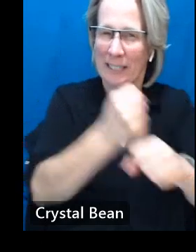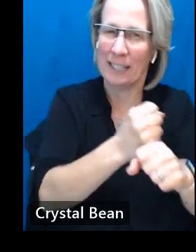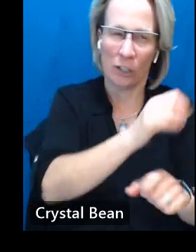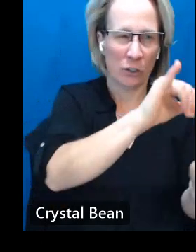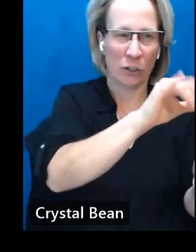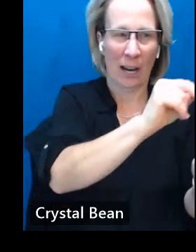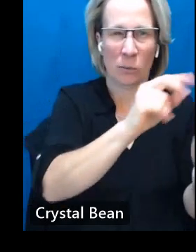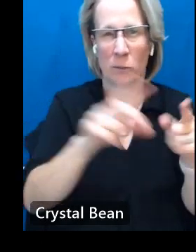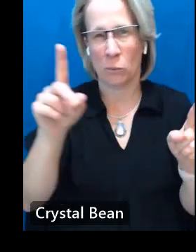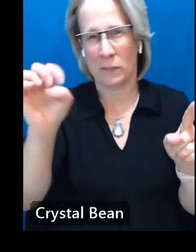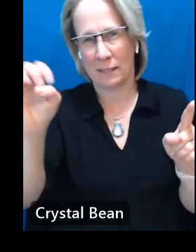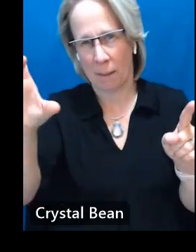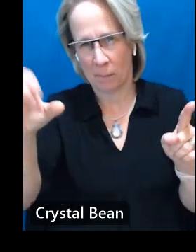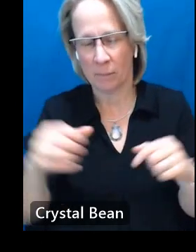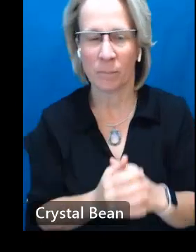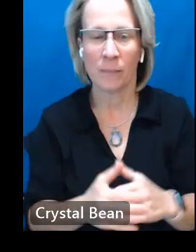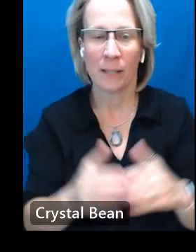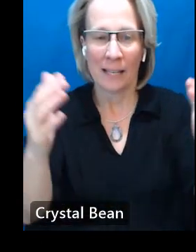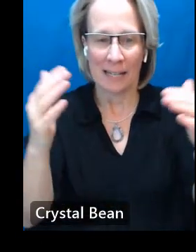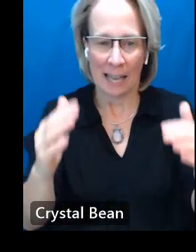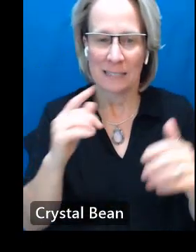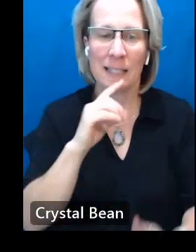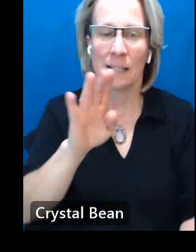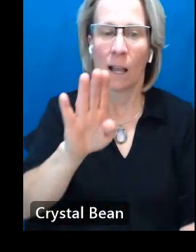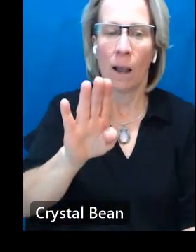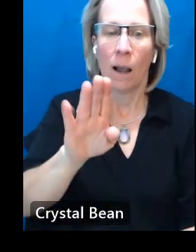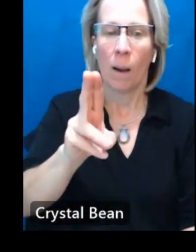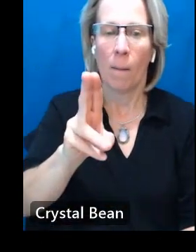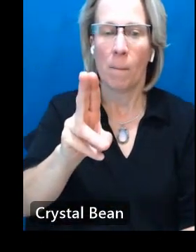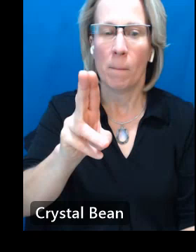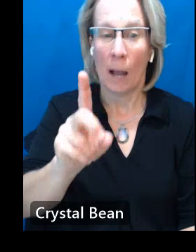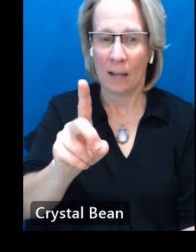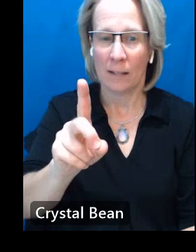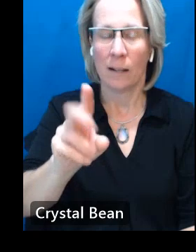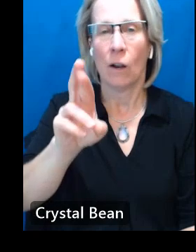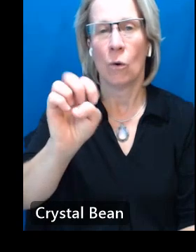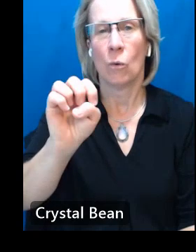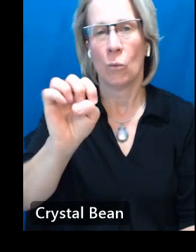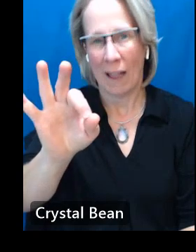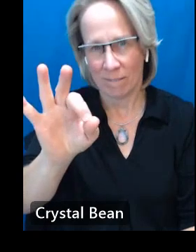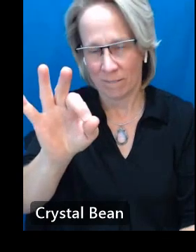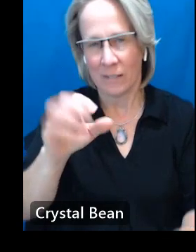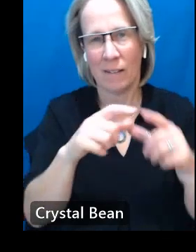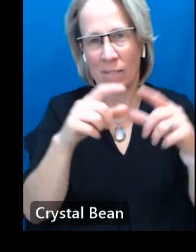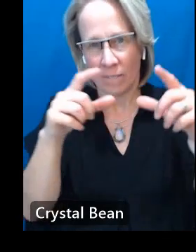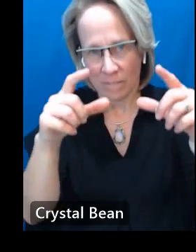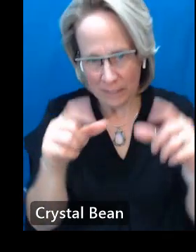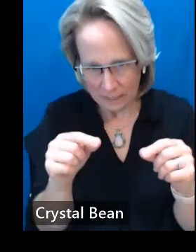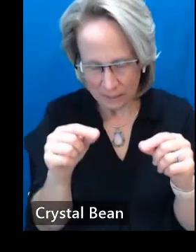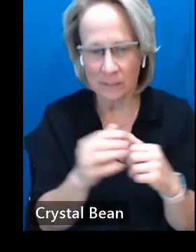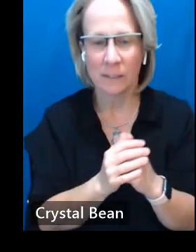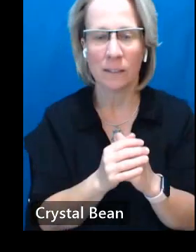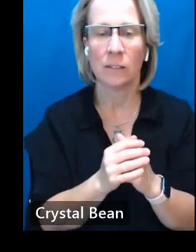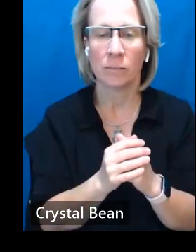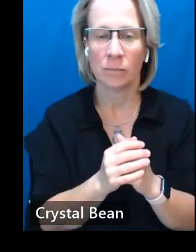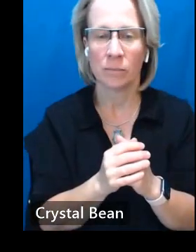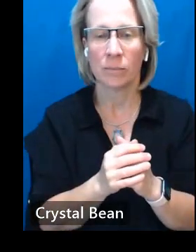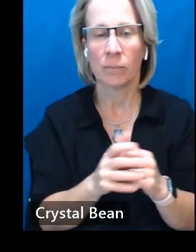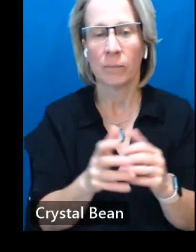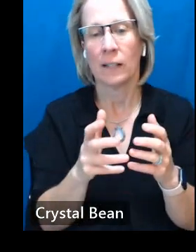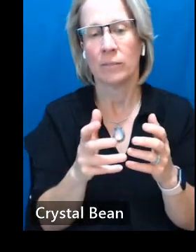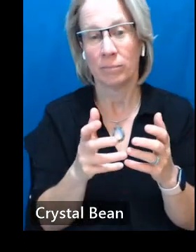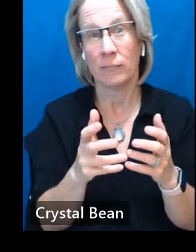Next is the Bud Ref field. So much like with class, all recurring Section 4 budgets have the same Bud Ref in a fiscal